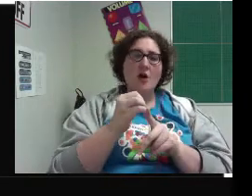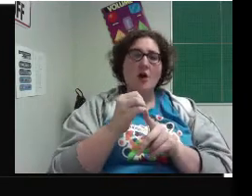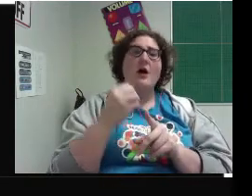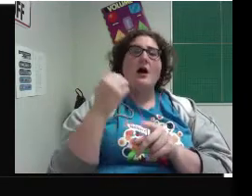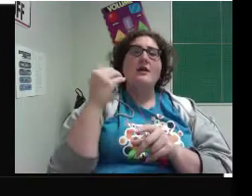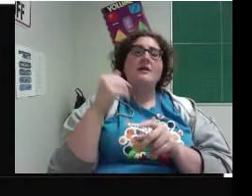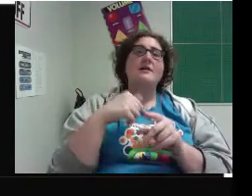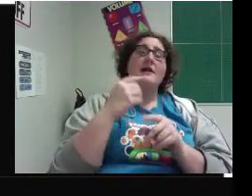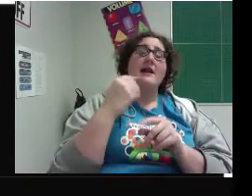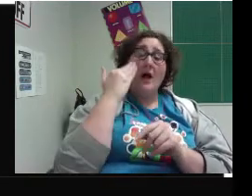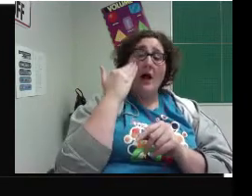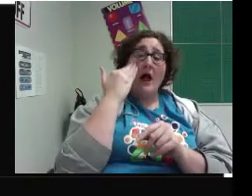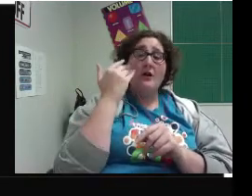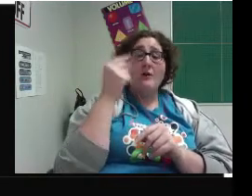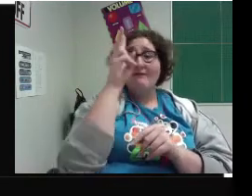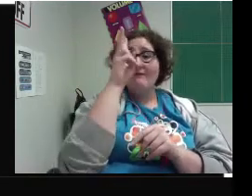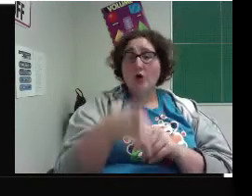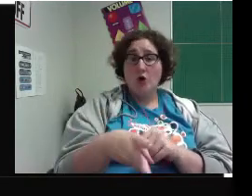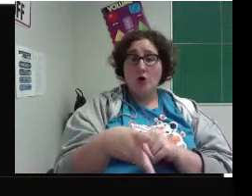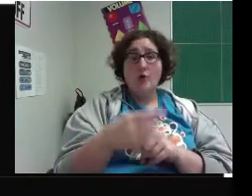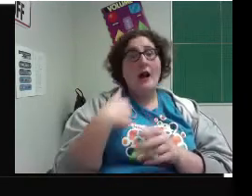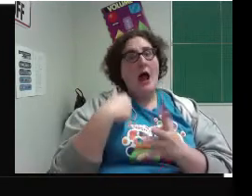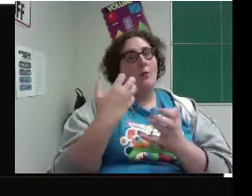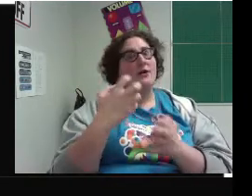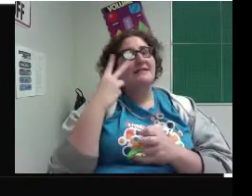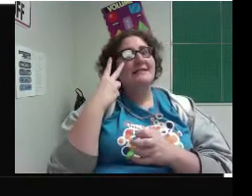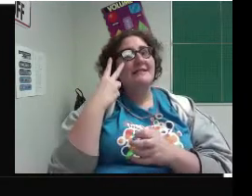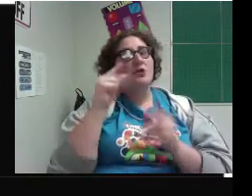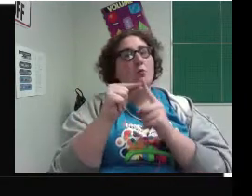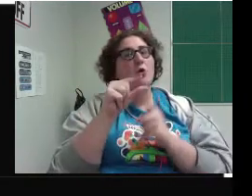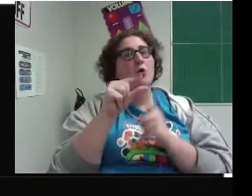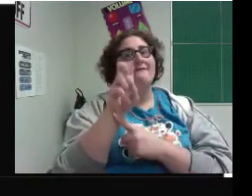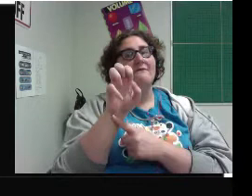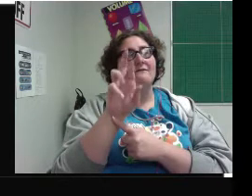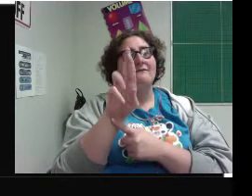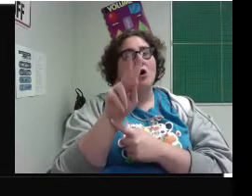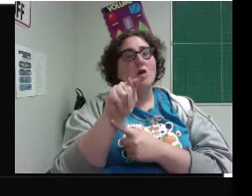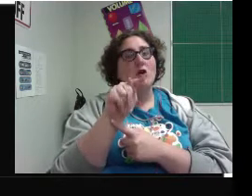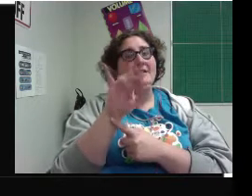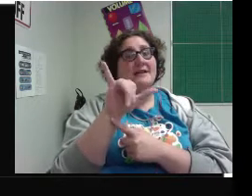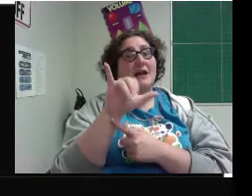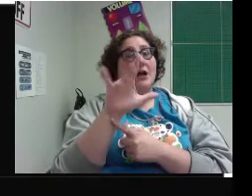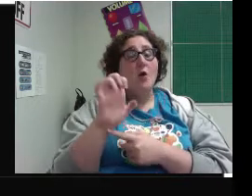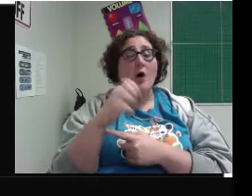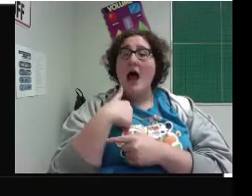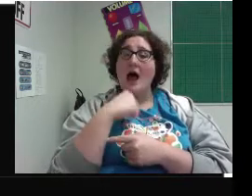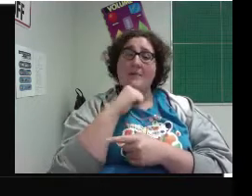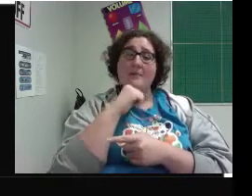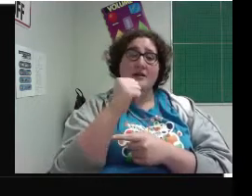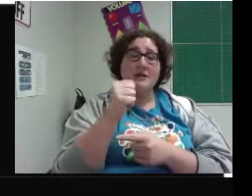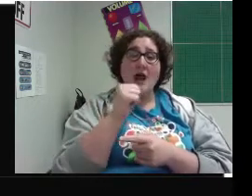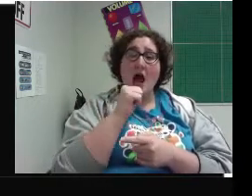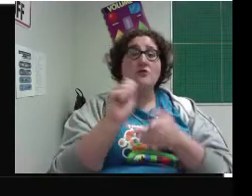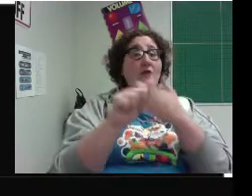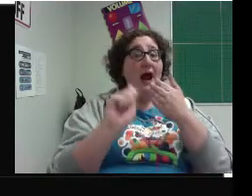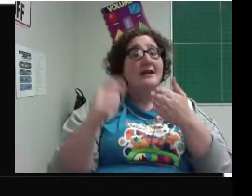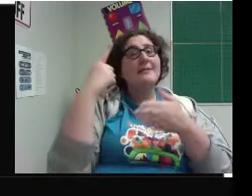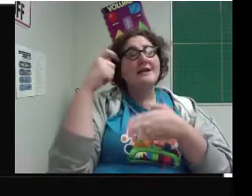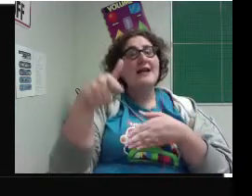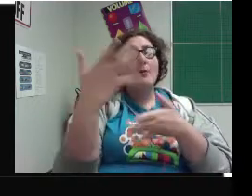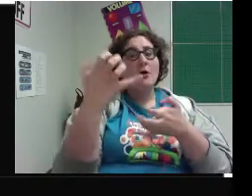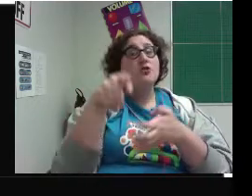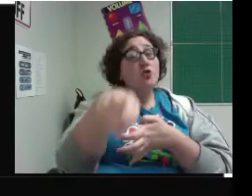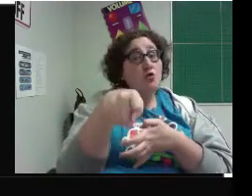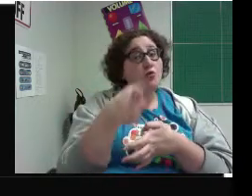vertical angles. Now I want to see the word vertical angles in your explanation. I am not writing this out because I want to make sure that